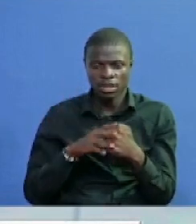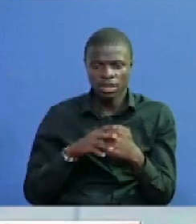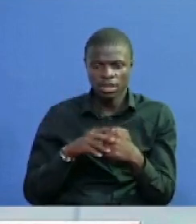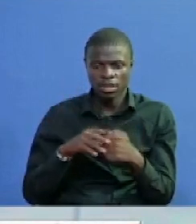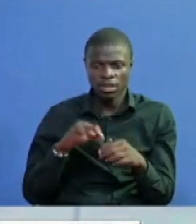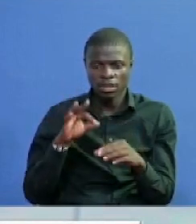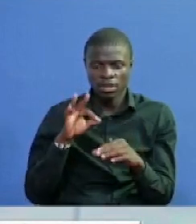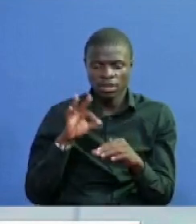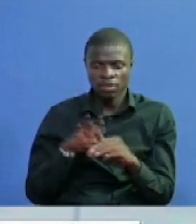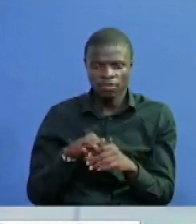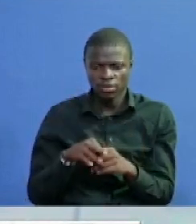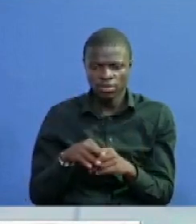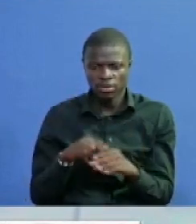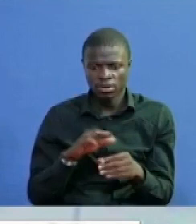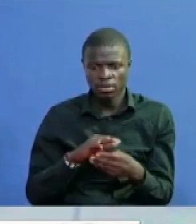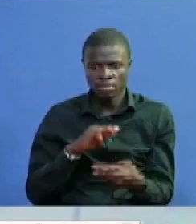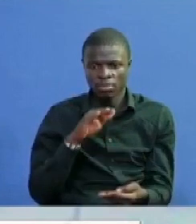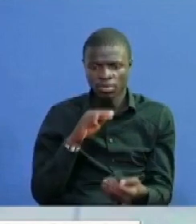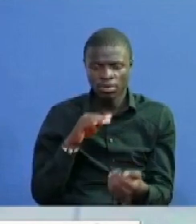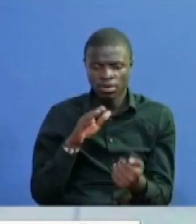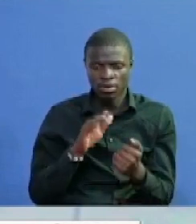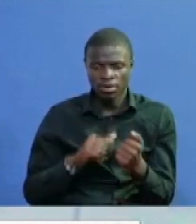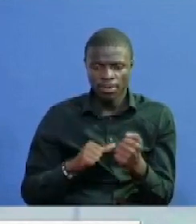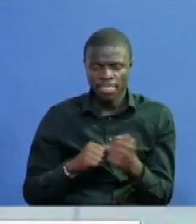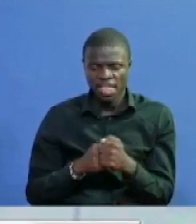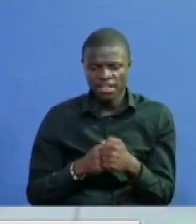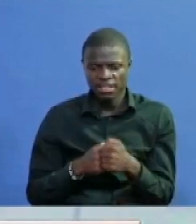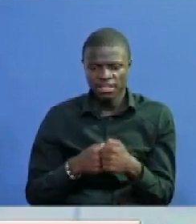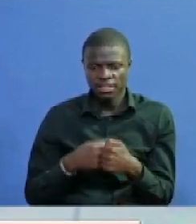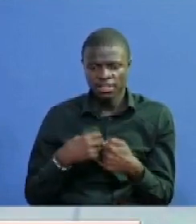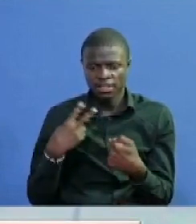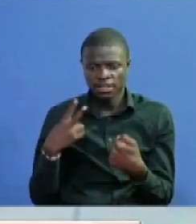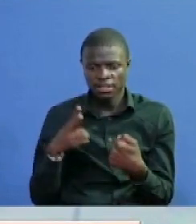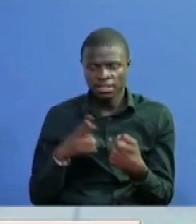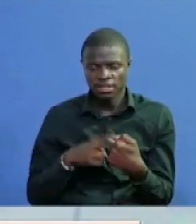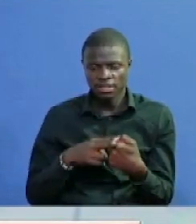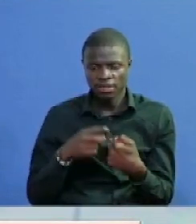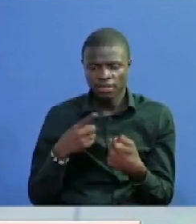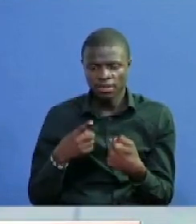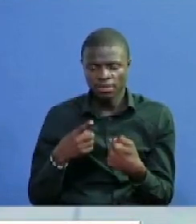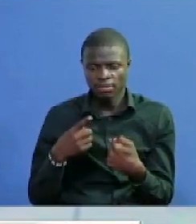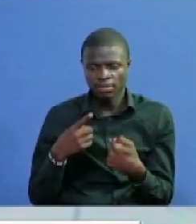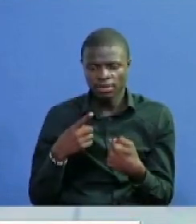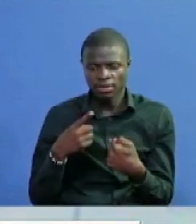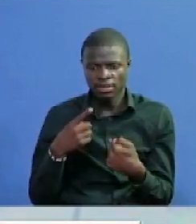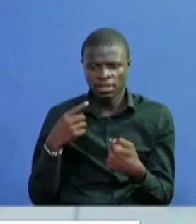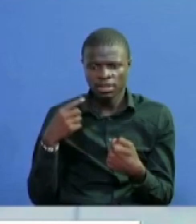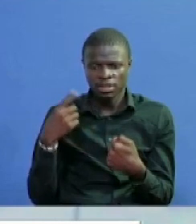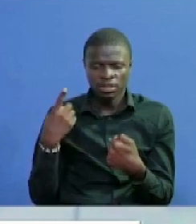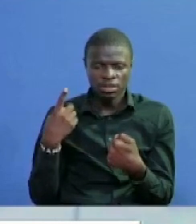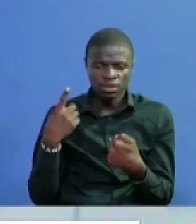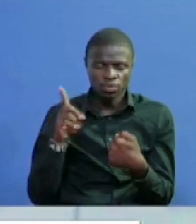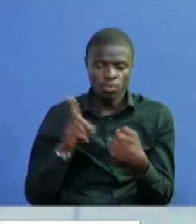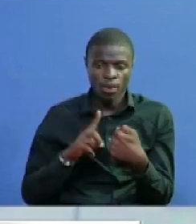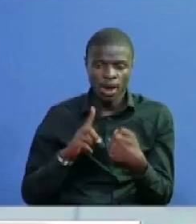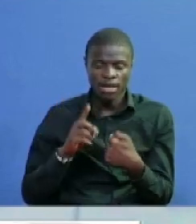as voters. More than the 7.1 that the president got, more than the 6.9 that the